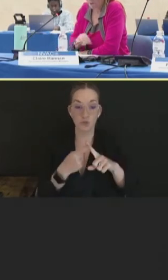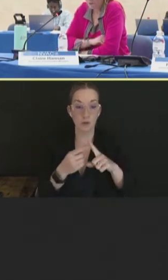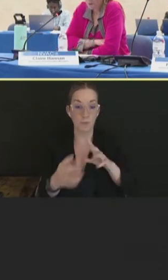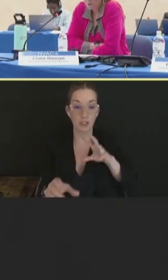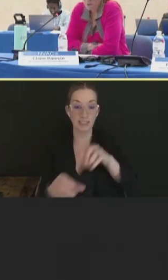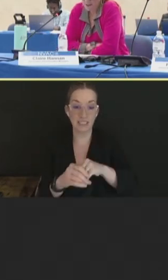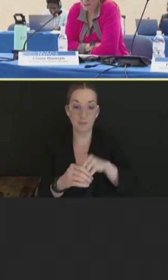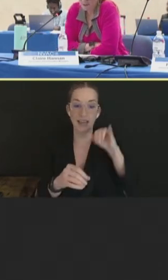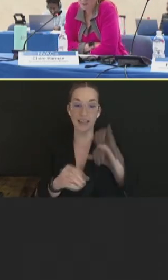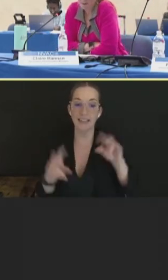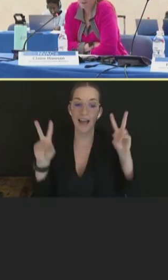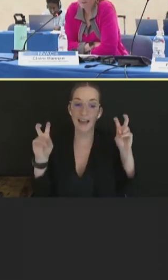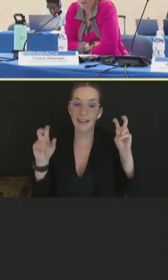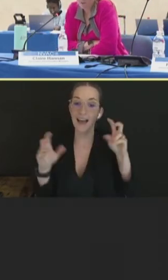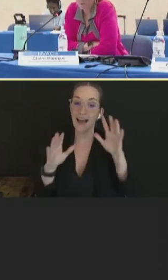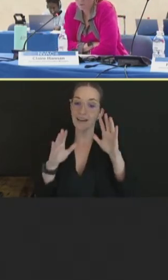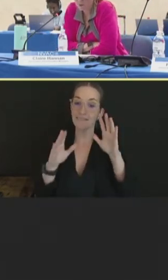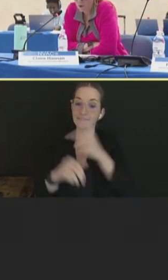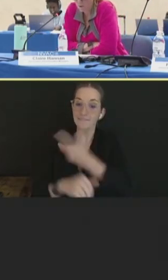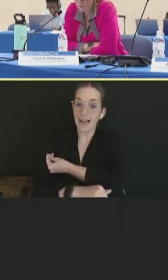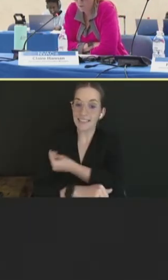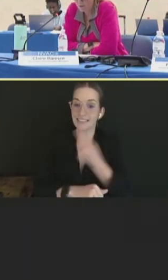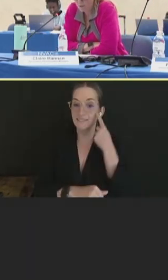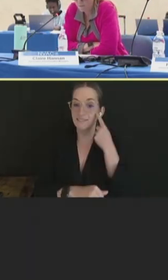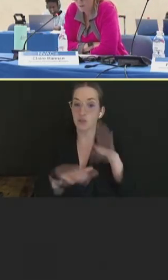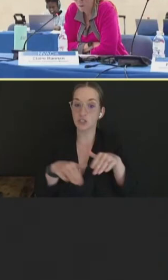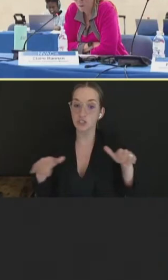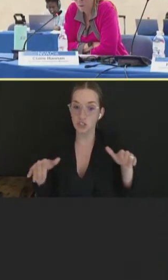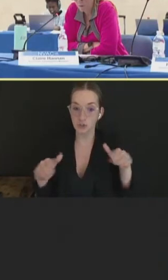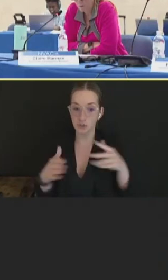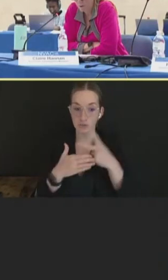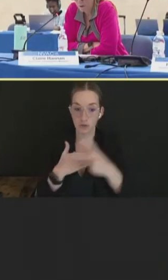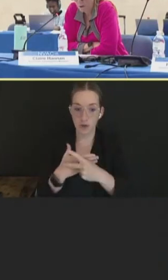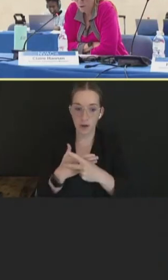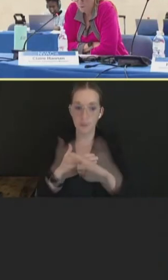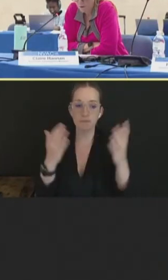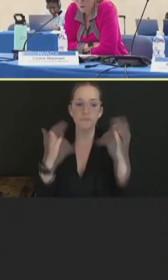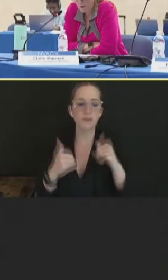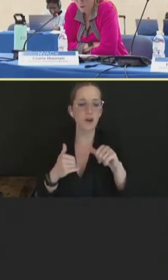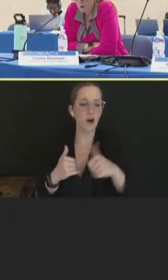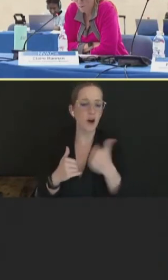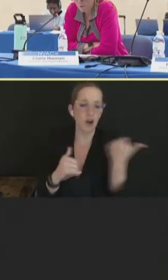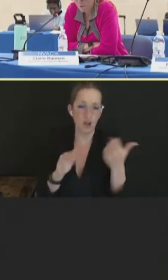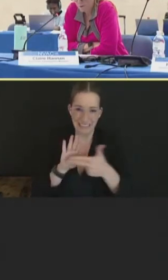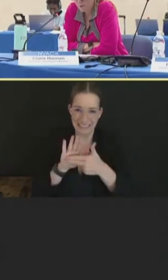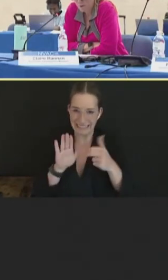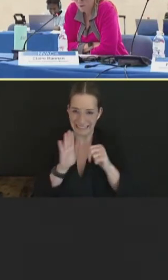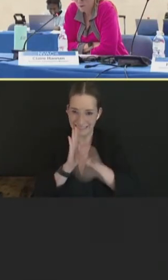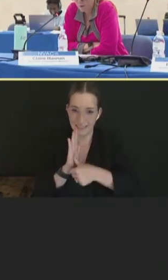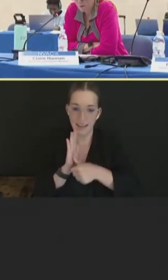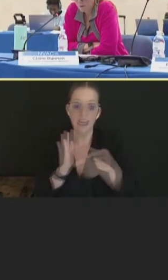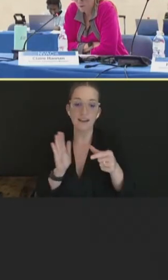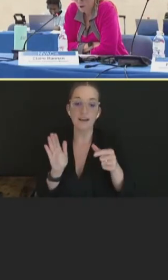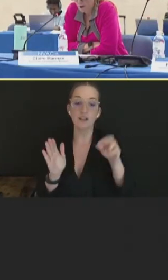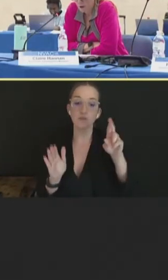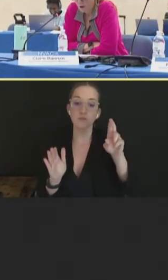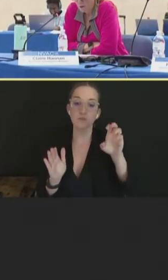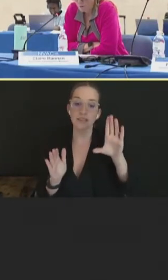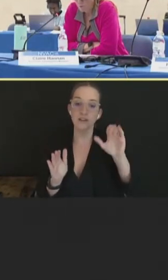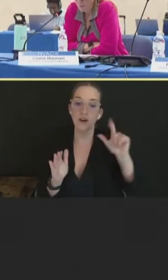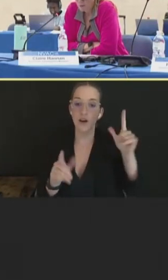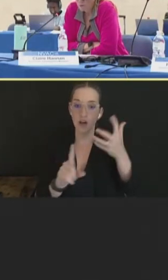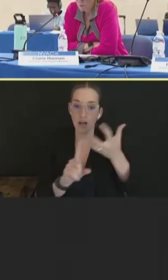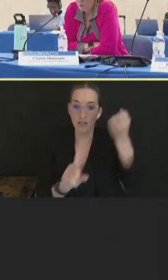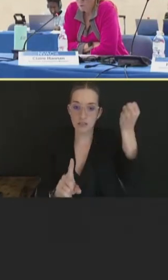The other thing I wanted to highlight is a reminder recall program that we are doing. We are helping jurisdictions